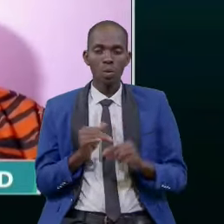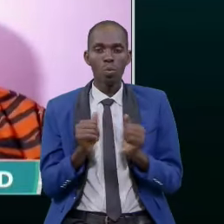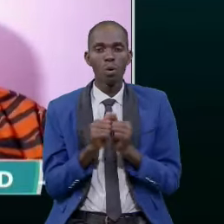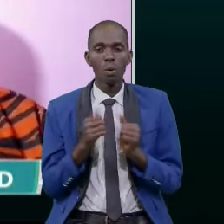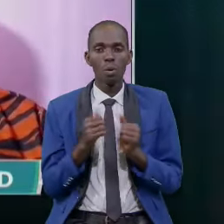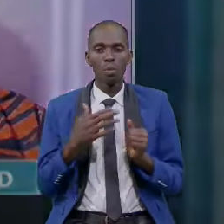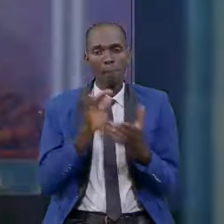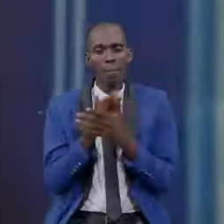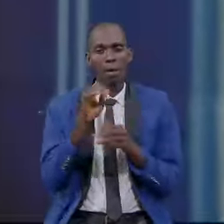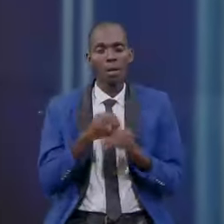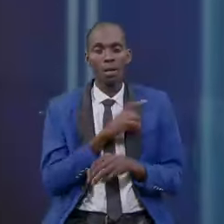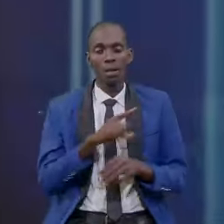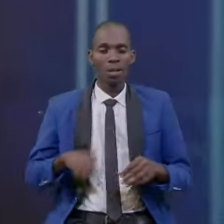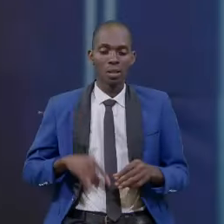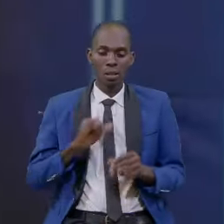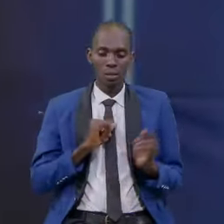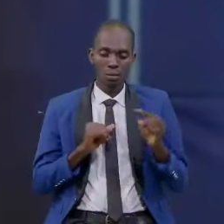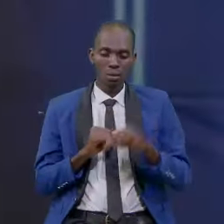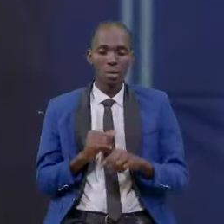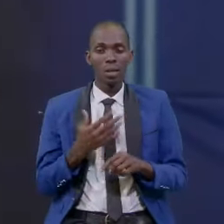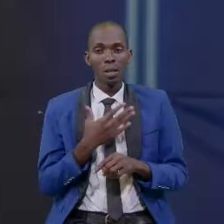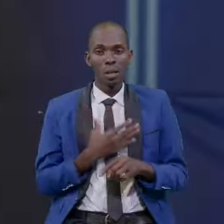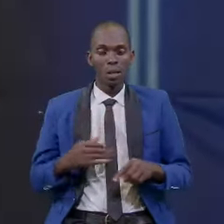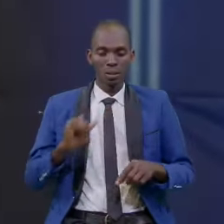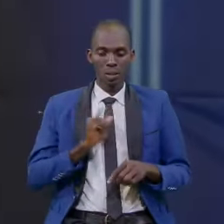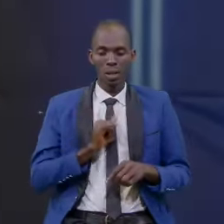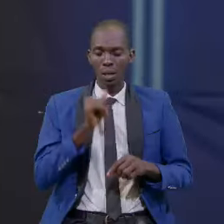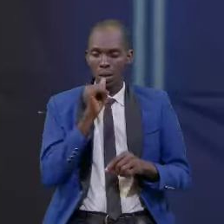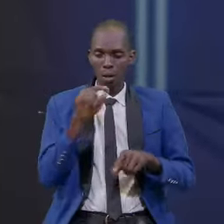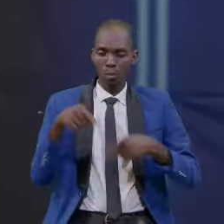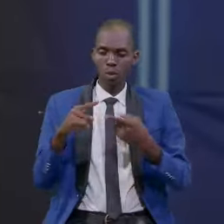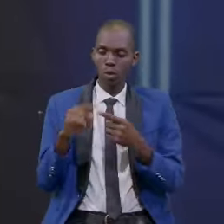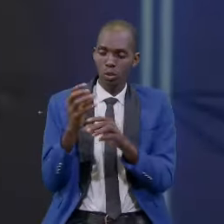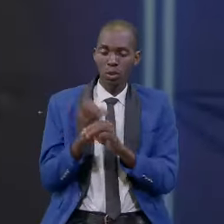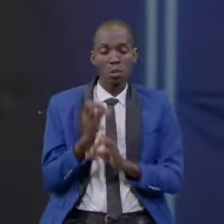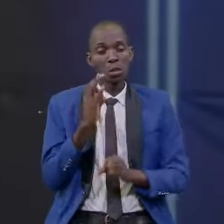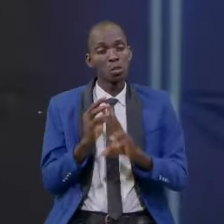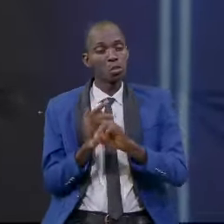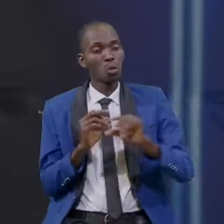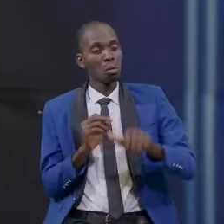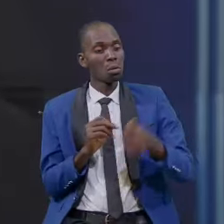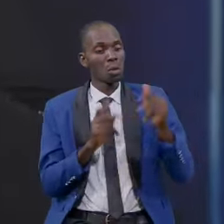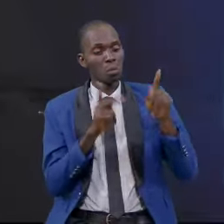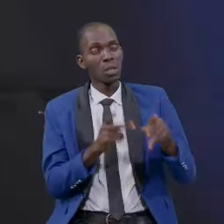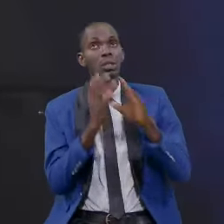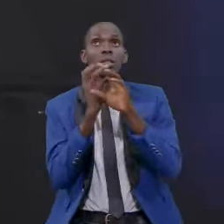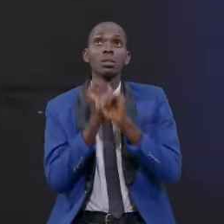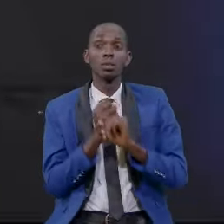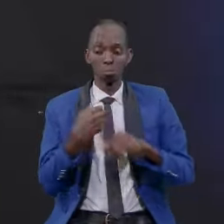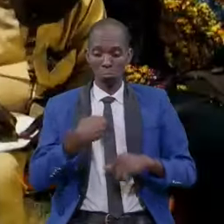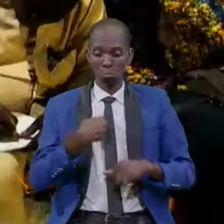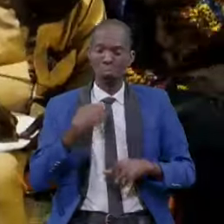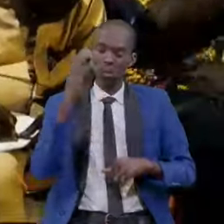come. And I am going to receive. If no other person receives tonight, I will